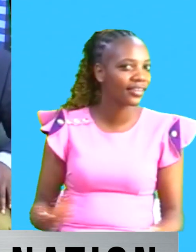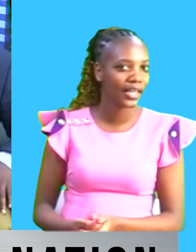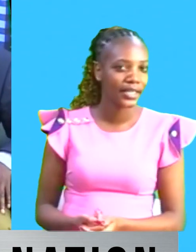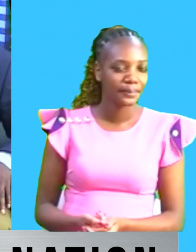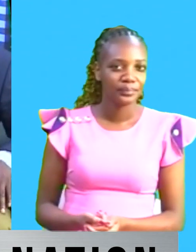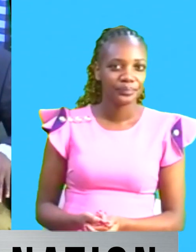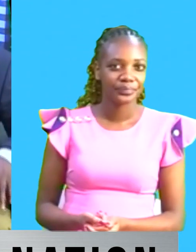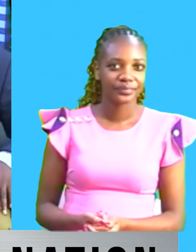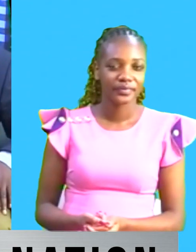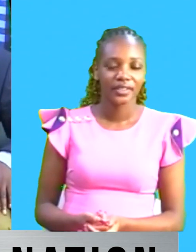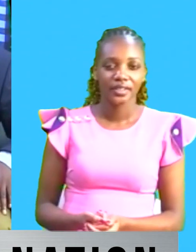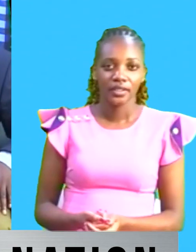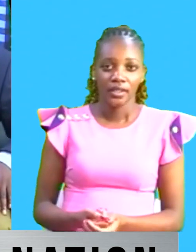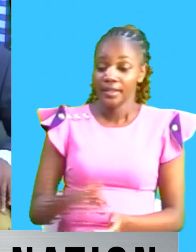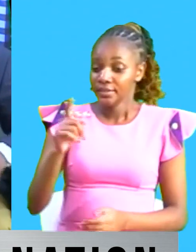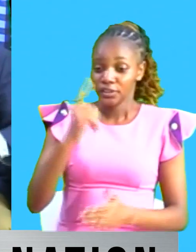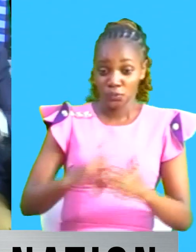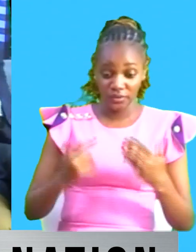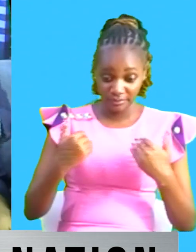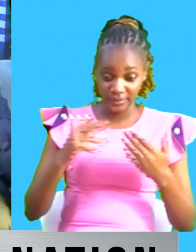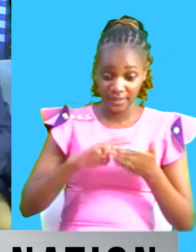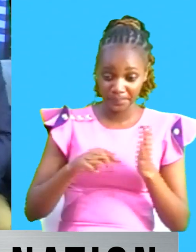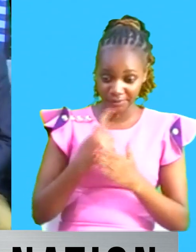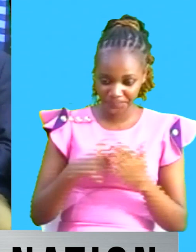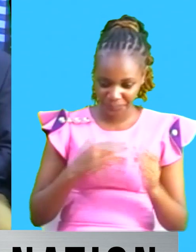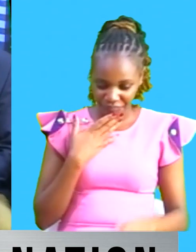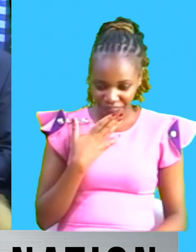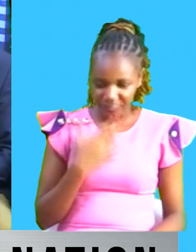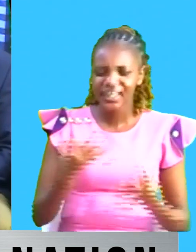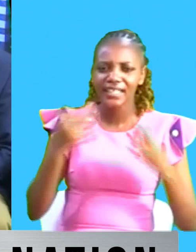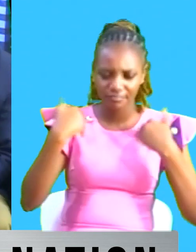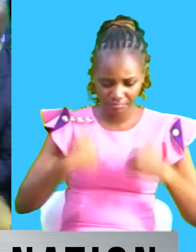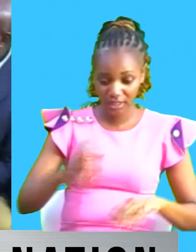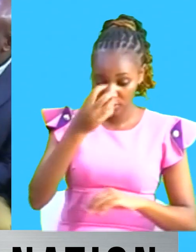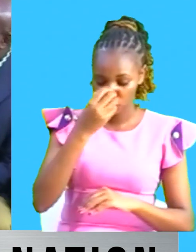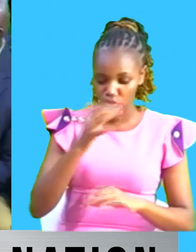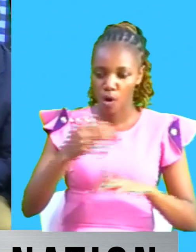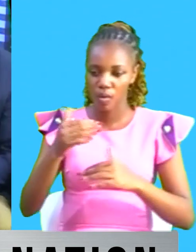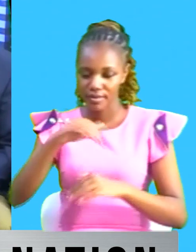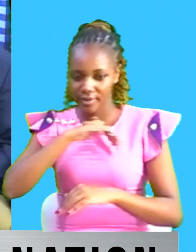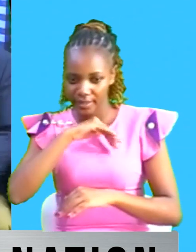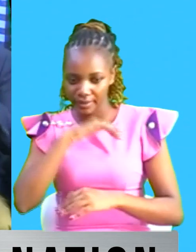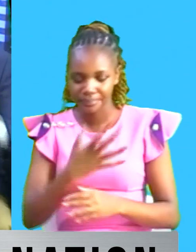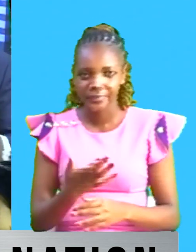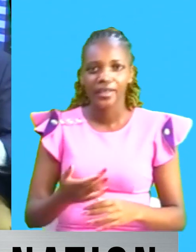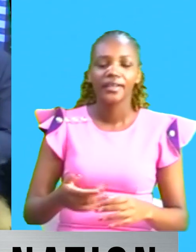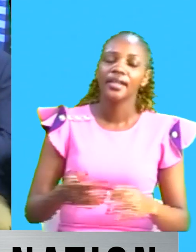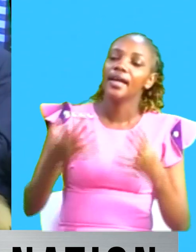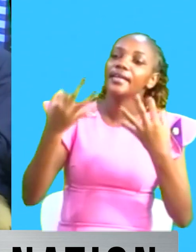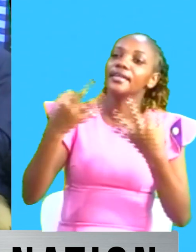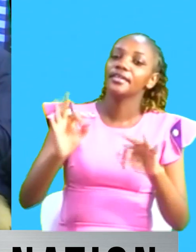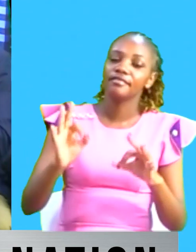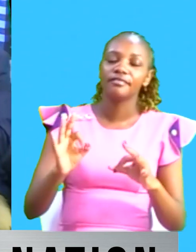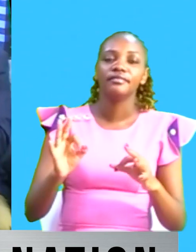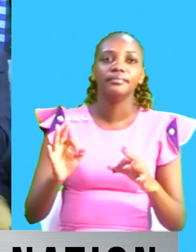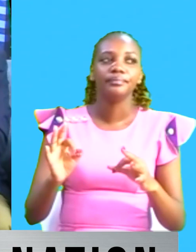what I'm saying. And this is what I'm saying. If I'm President William Ruto and I'm Raila Odinga, yes. even if it has to be